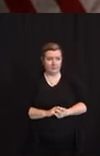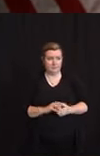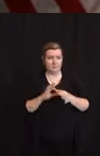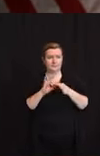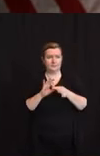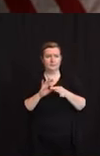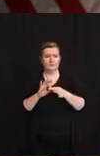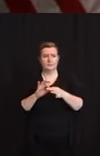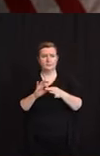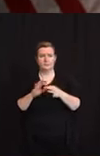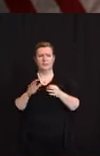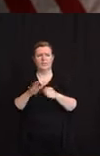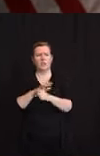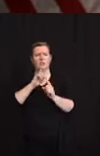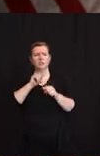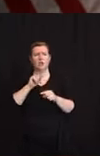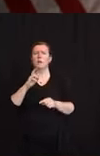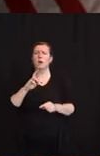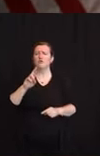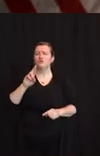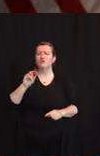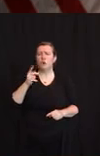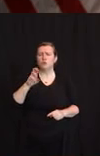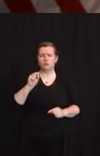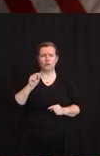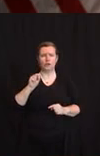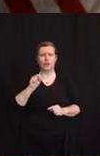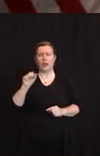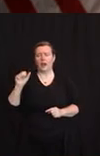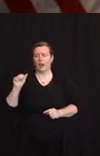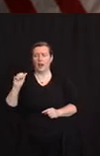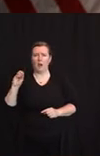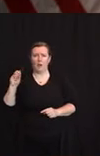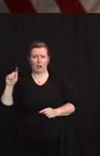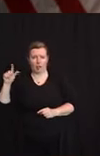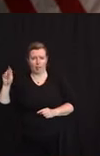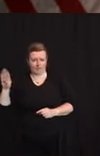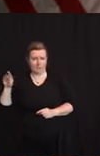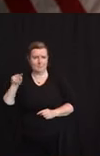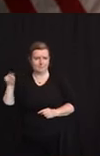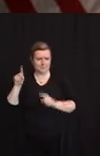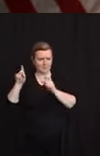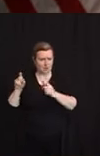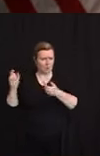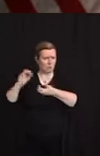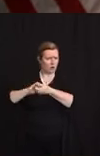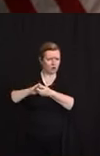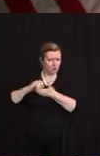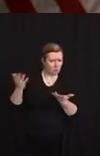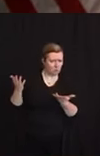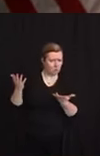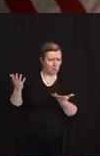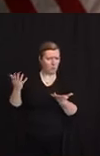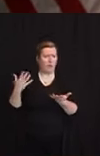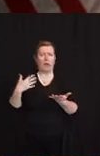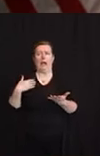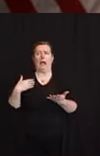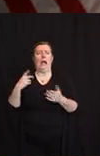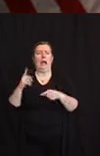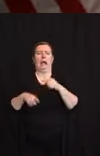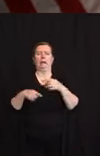the Rutgers and or Abbott partnerships will ultimately look like. It feels, one observer, tell me if you all disagree,